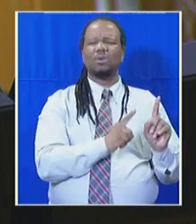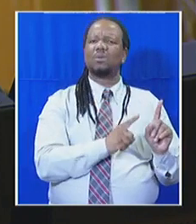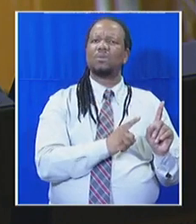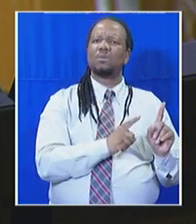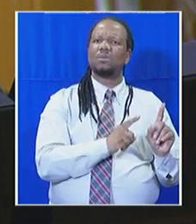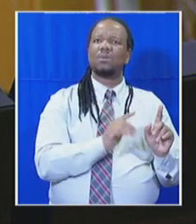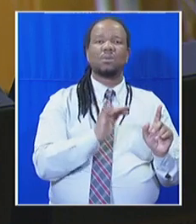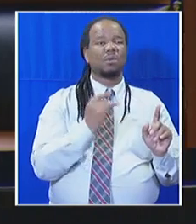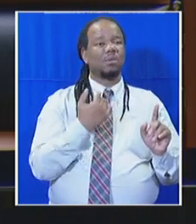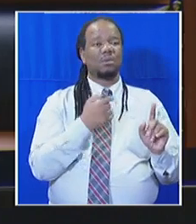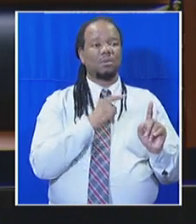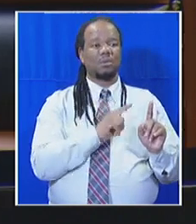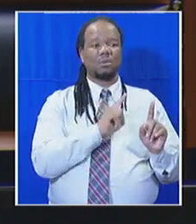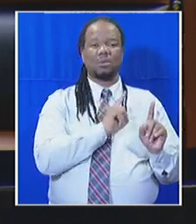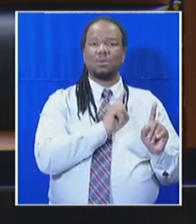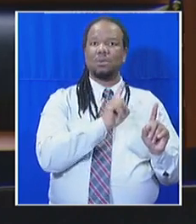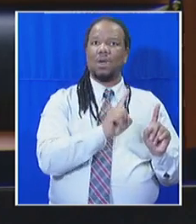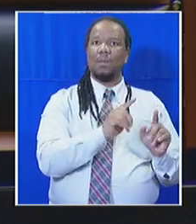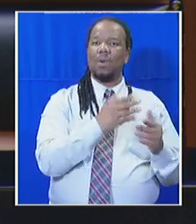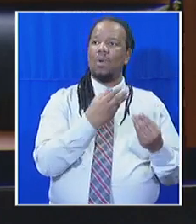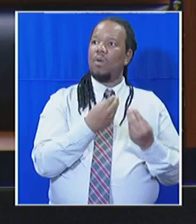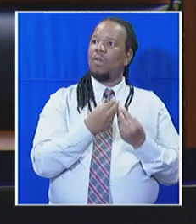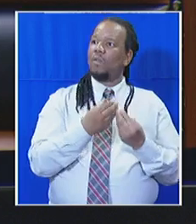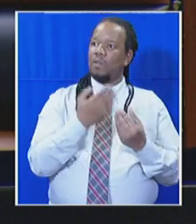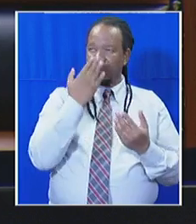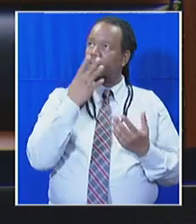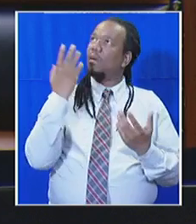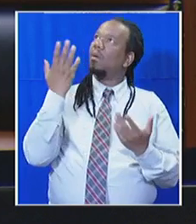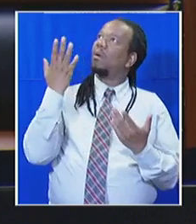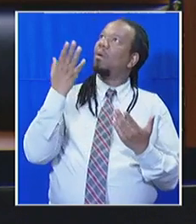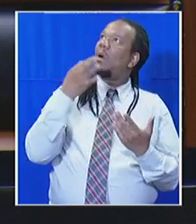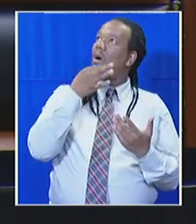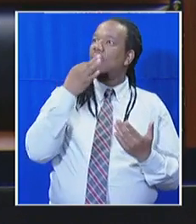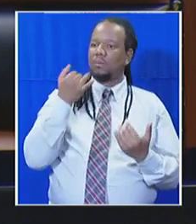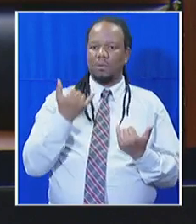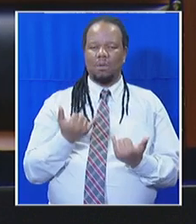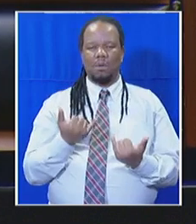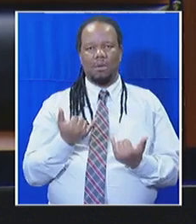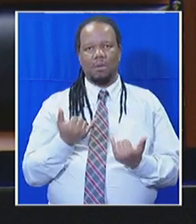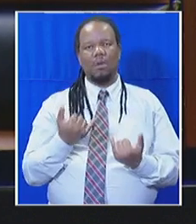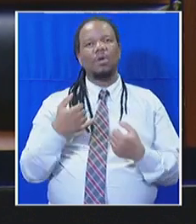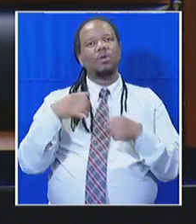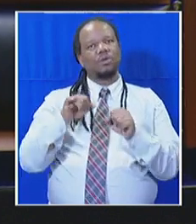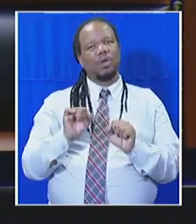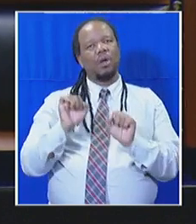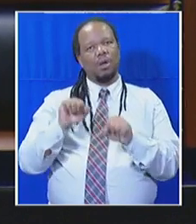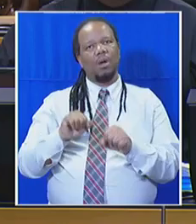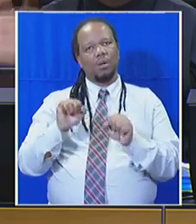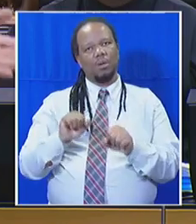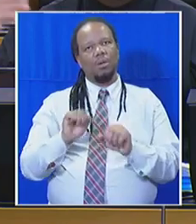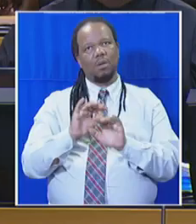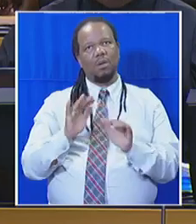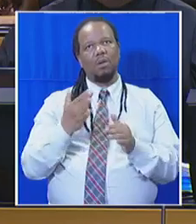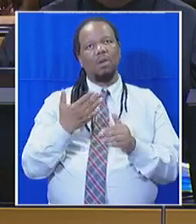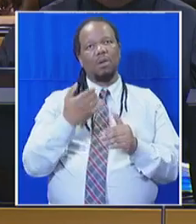can't come here and thumbsuck answers, please. Please. Chairperson, I agree. She mustn't. The Honourable